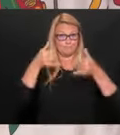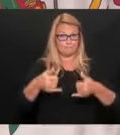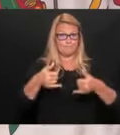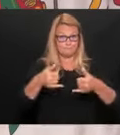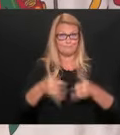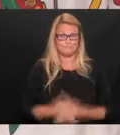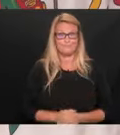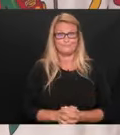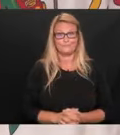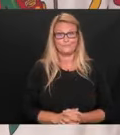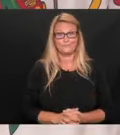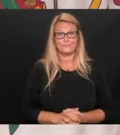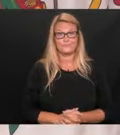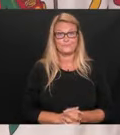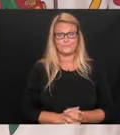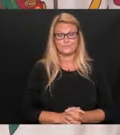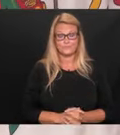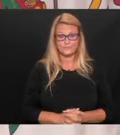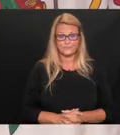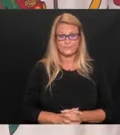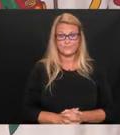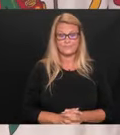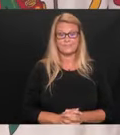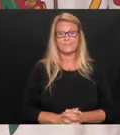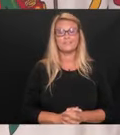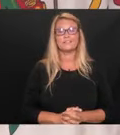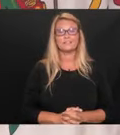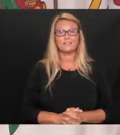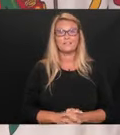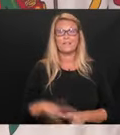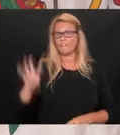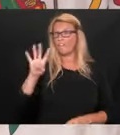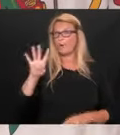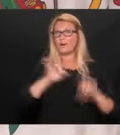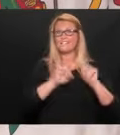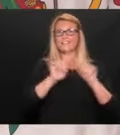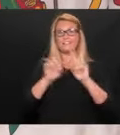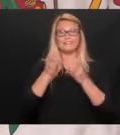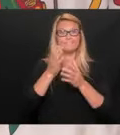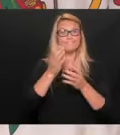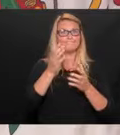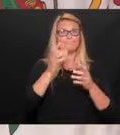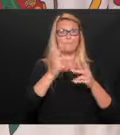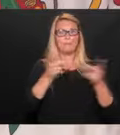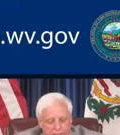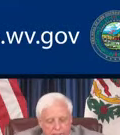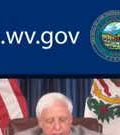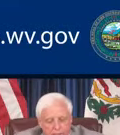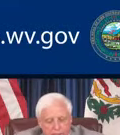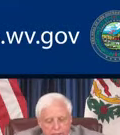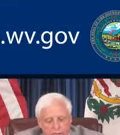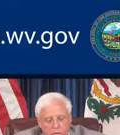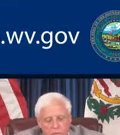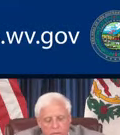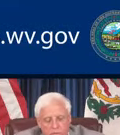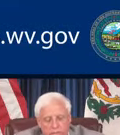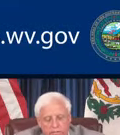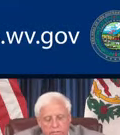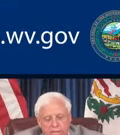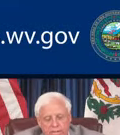You know, we had 4 different stops. We had truck winners Paul Swartz, and we